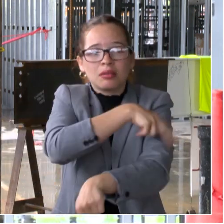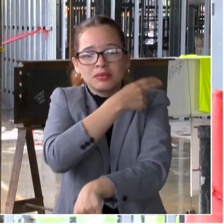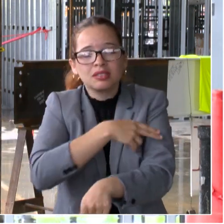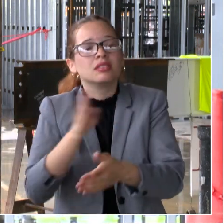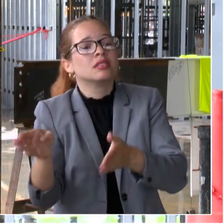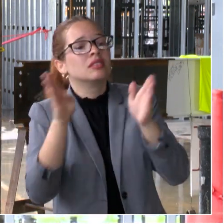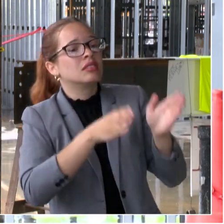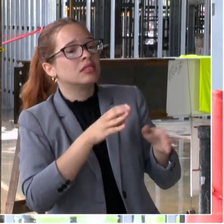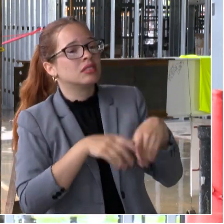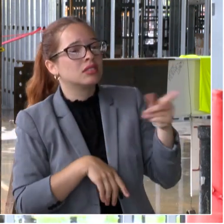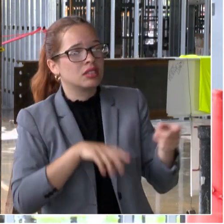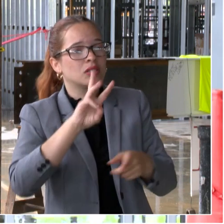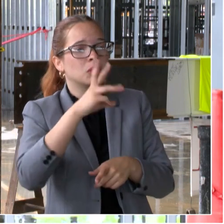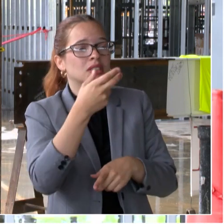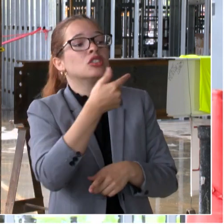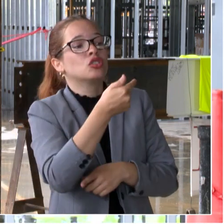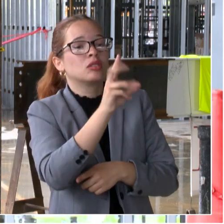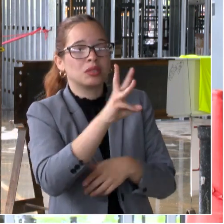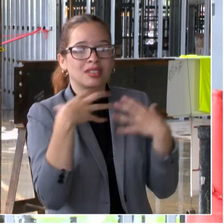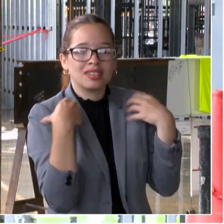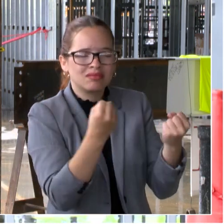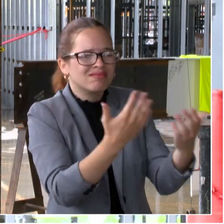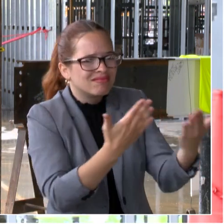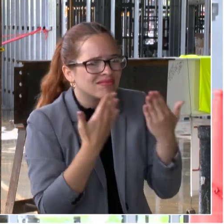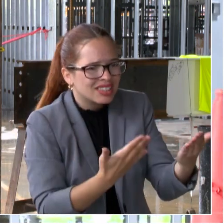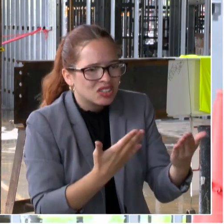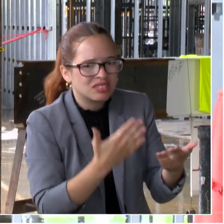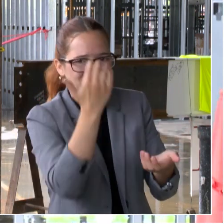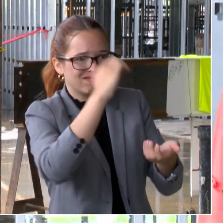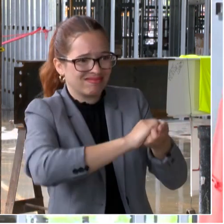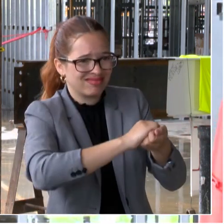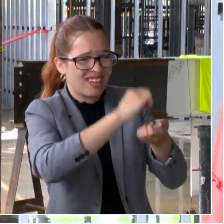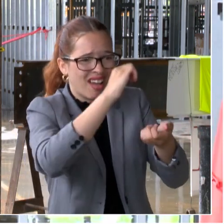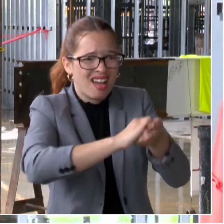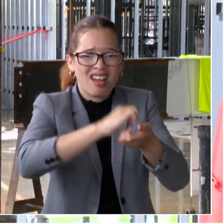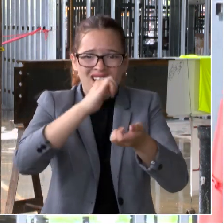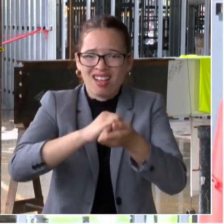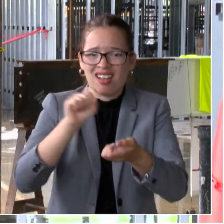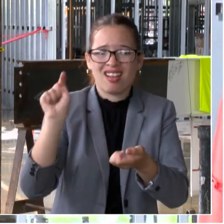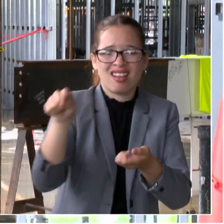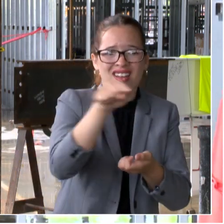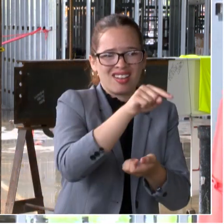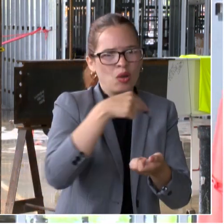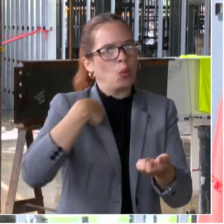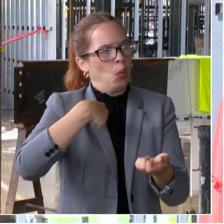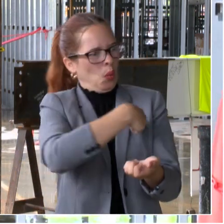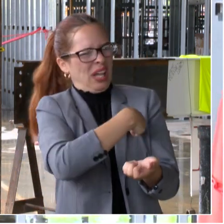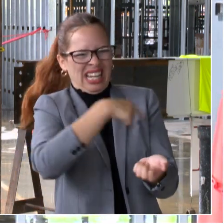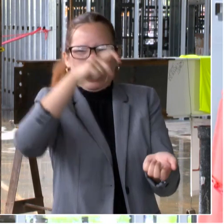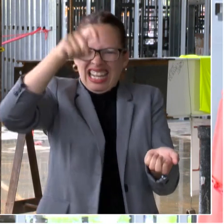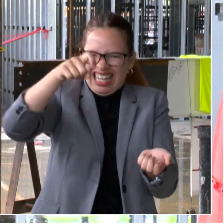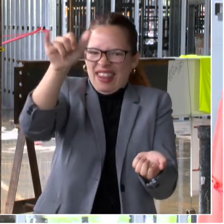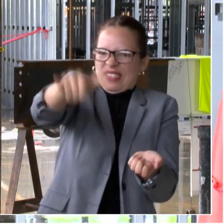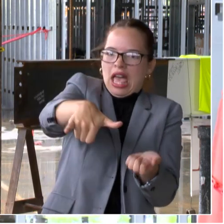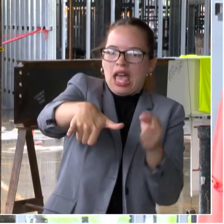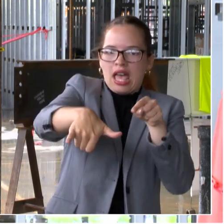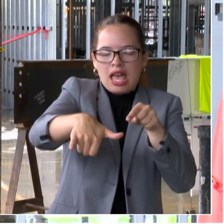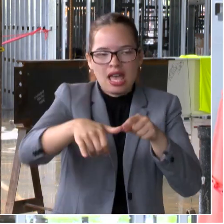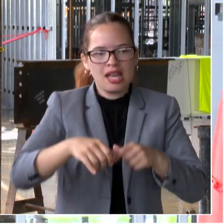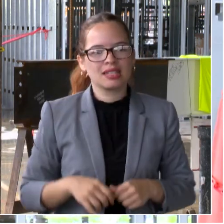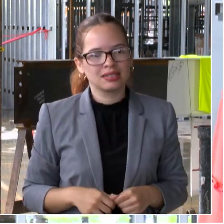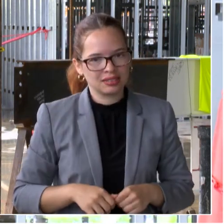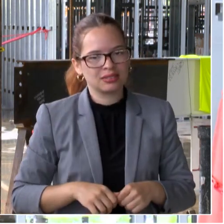Mr. Henderson, and the associated support staff of the city officials. I also want to thank Children's National as